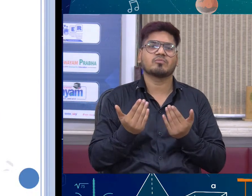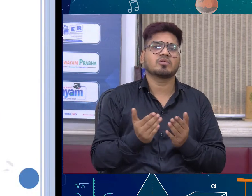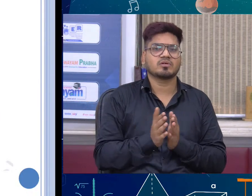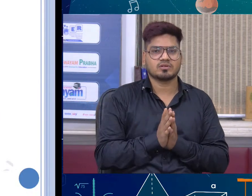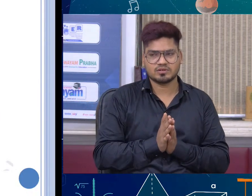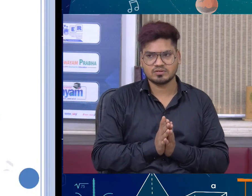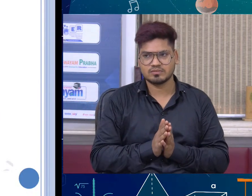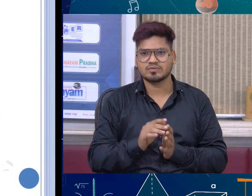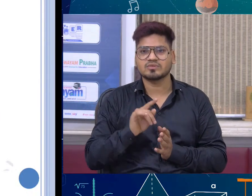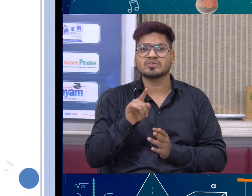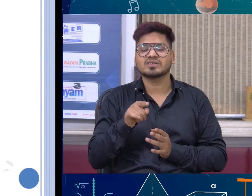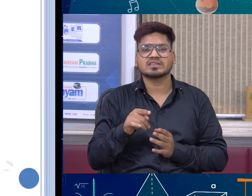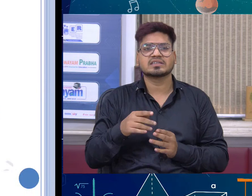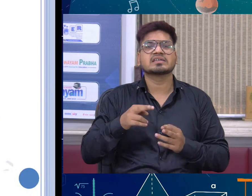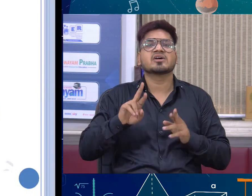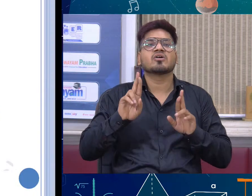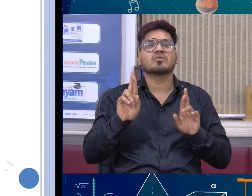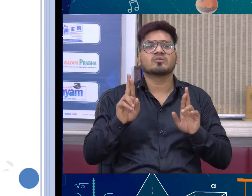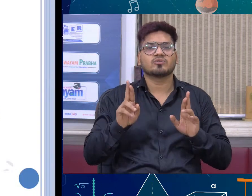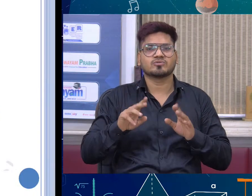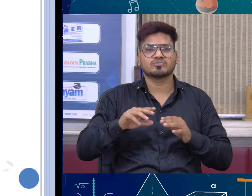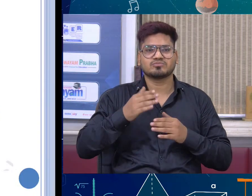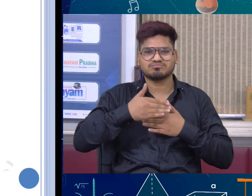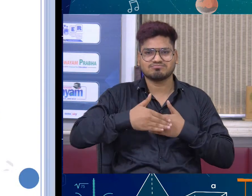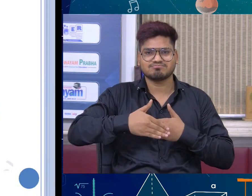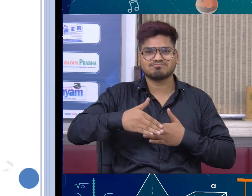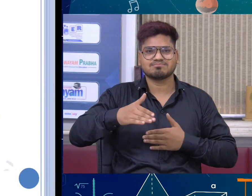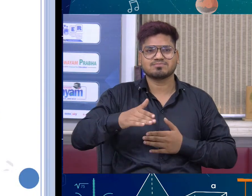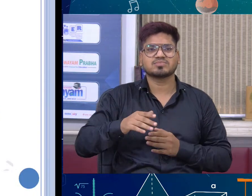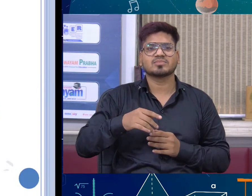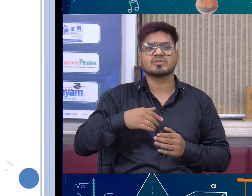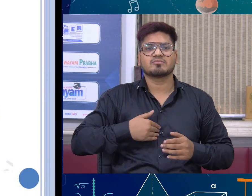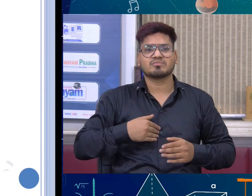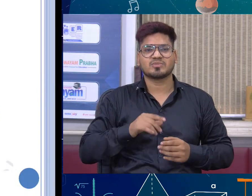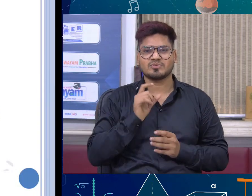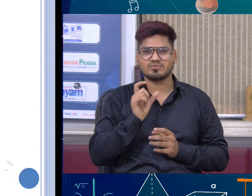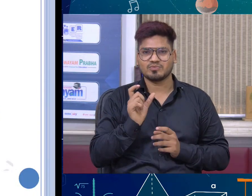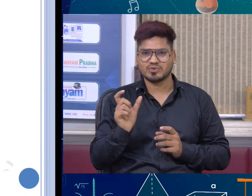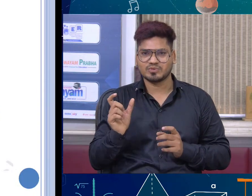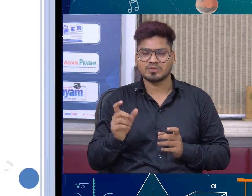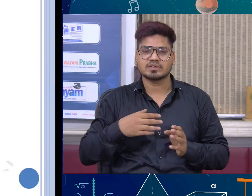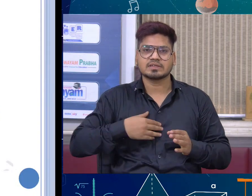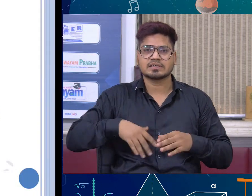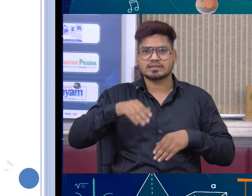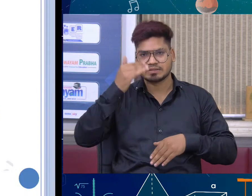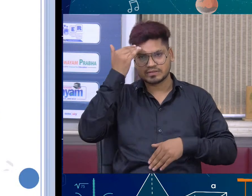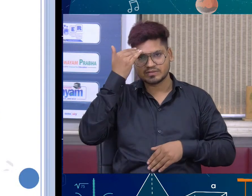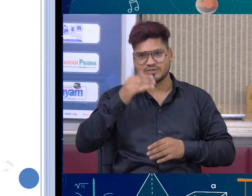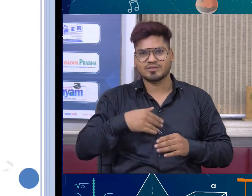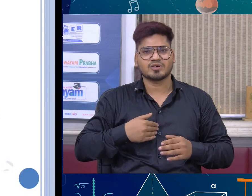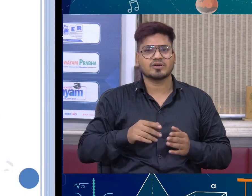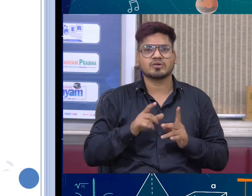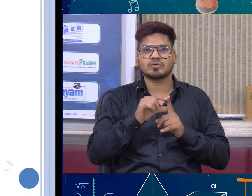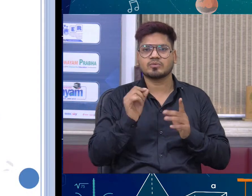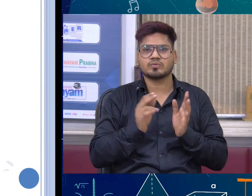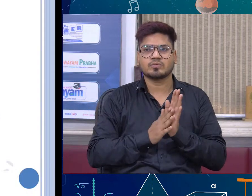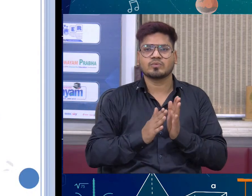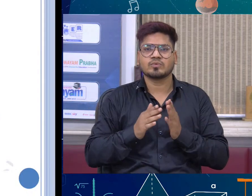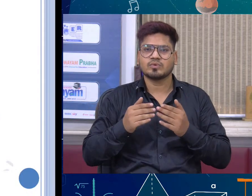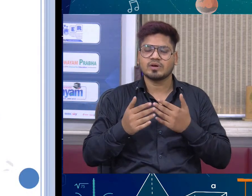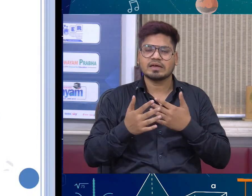is wasted. My all hard works, my all works is getting wasted. I can't do nothing